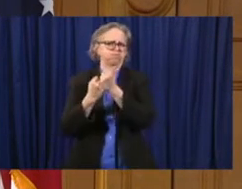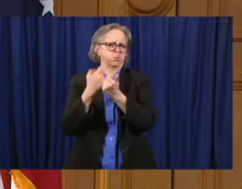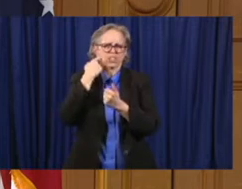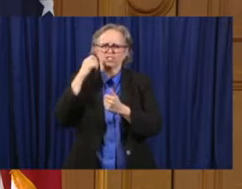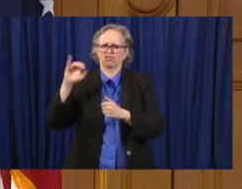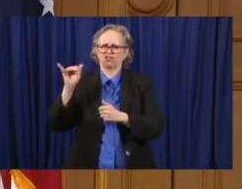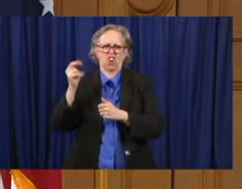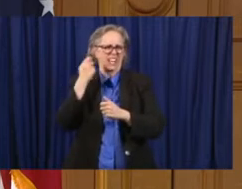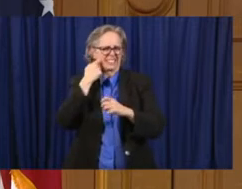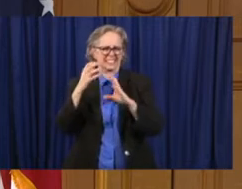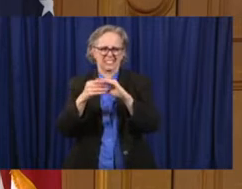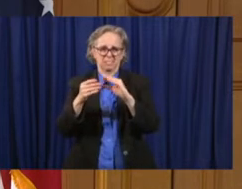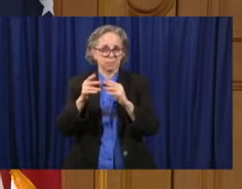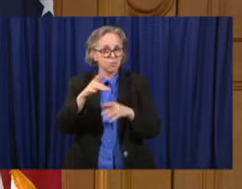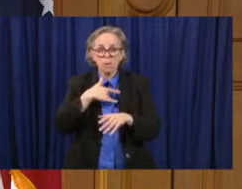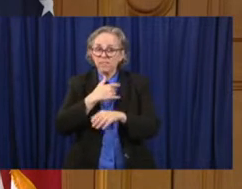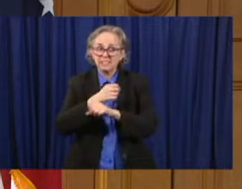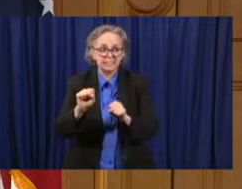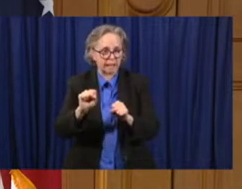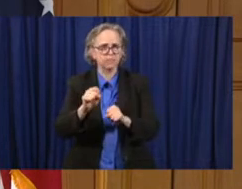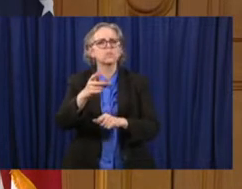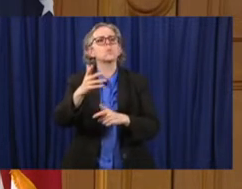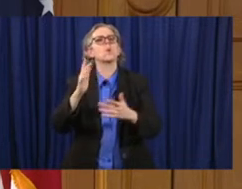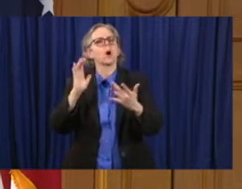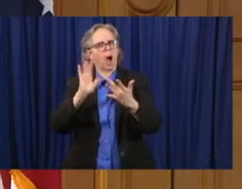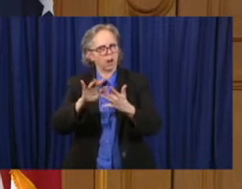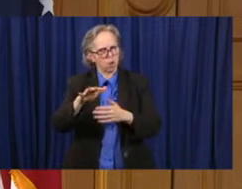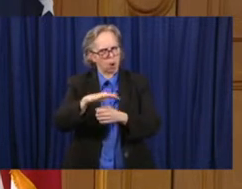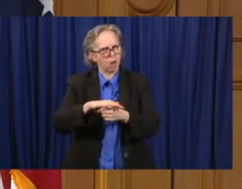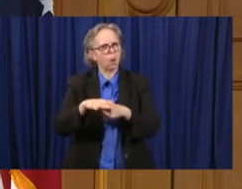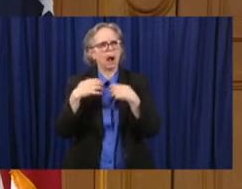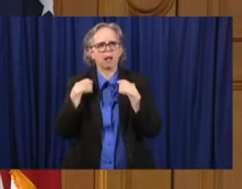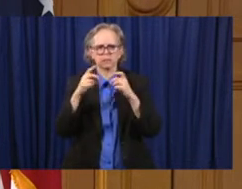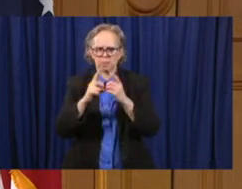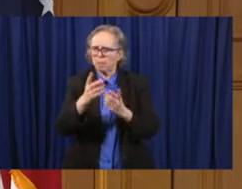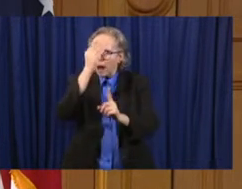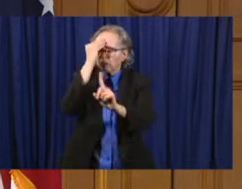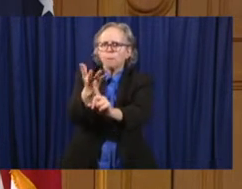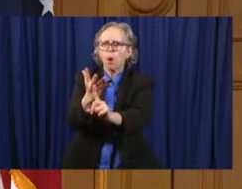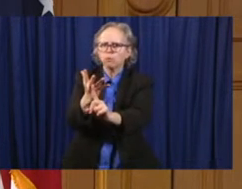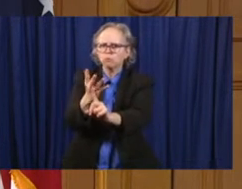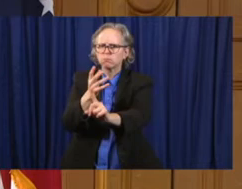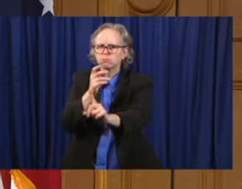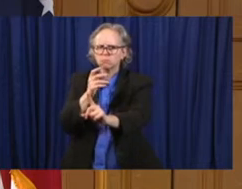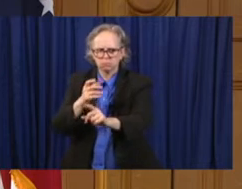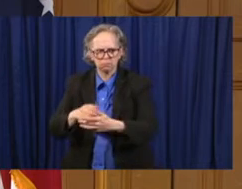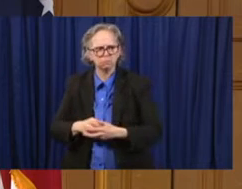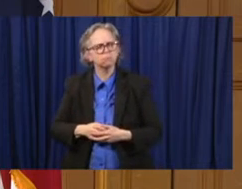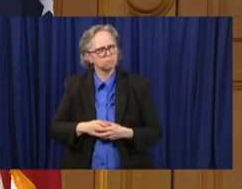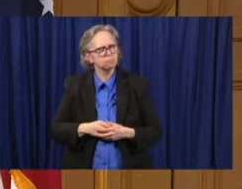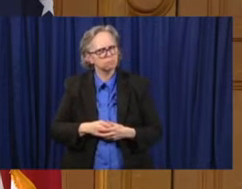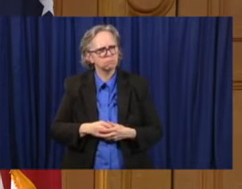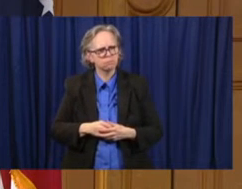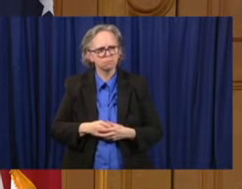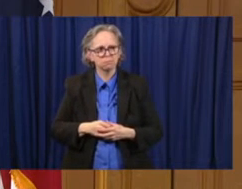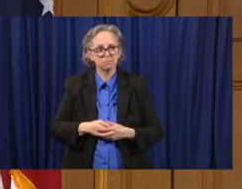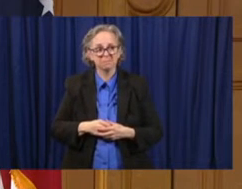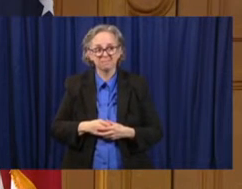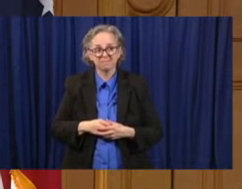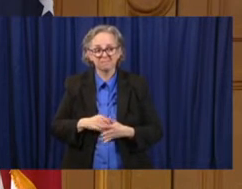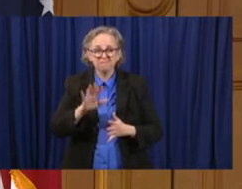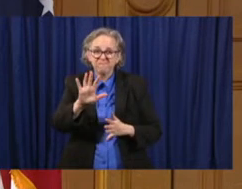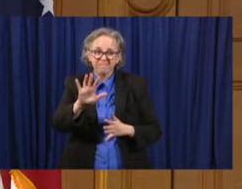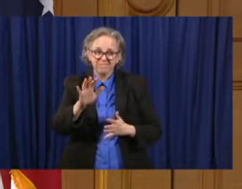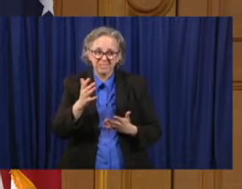should report that. As we move forward and look towards the non-essential businesses being able